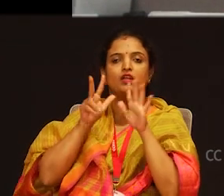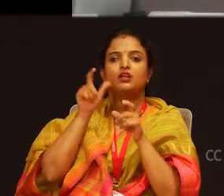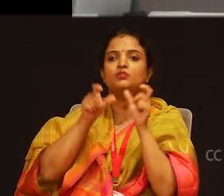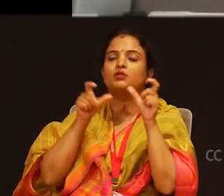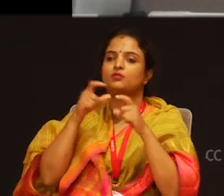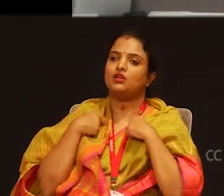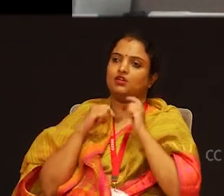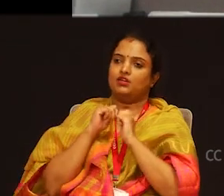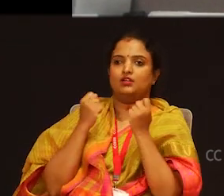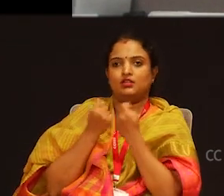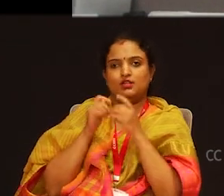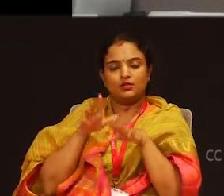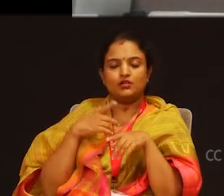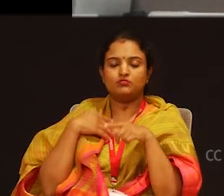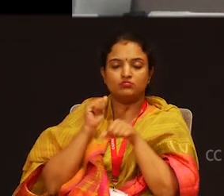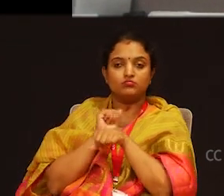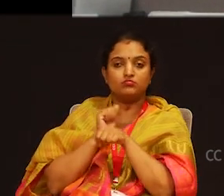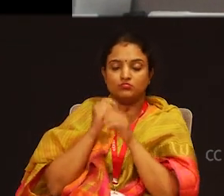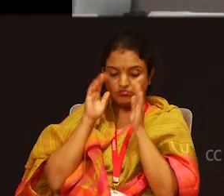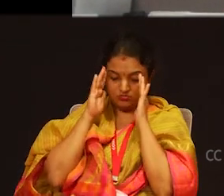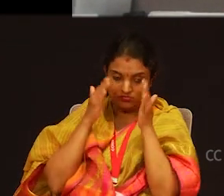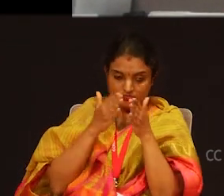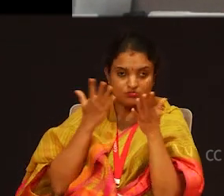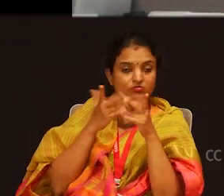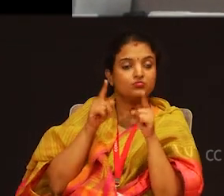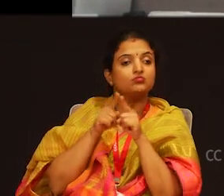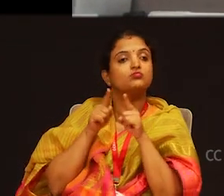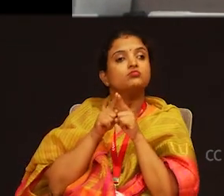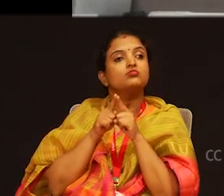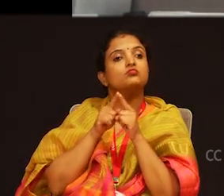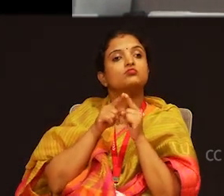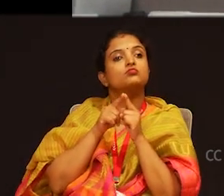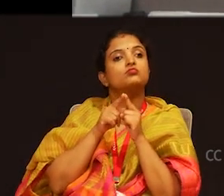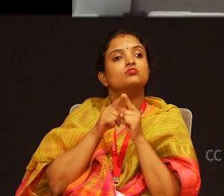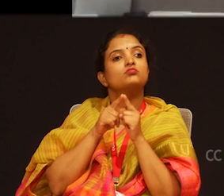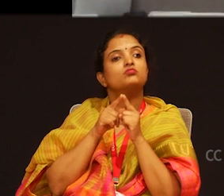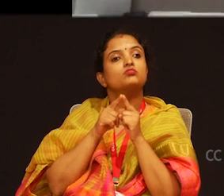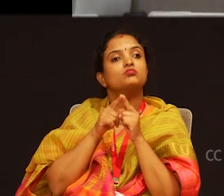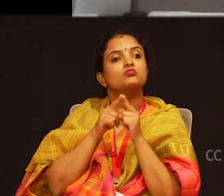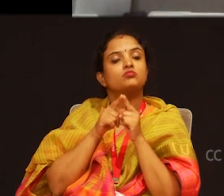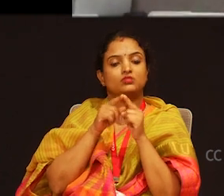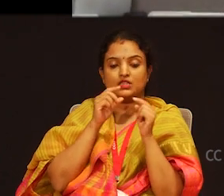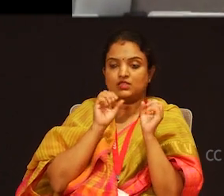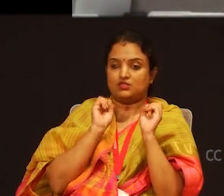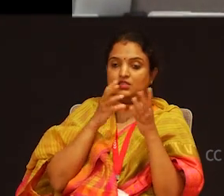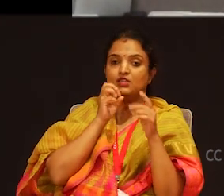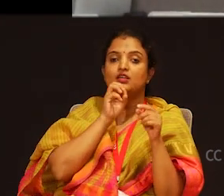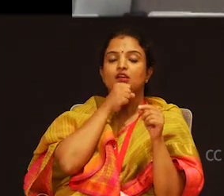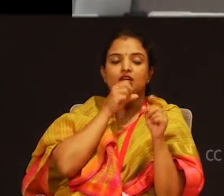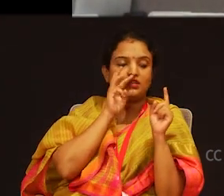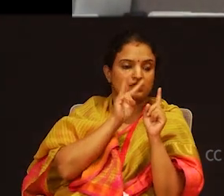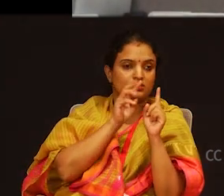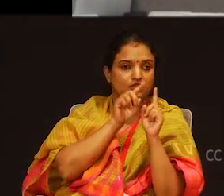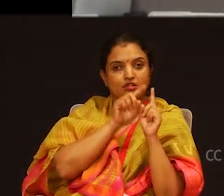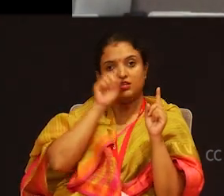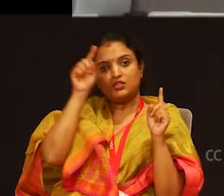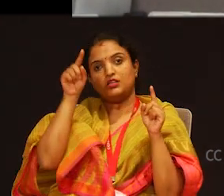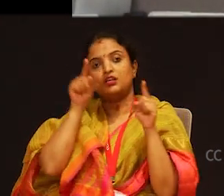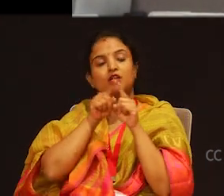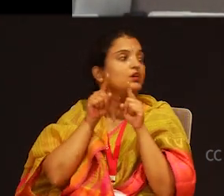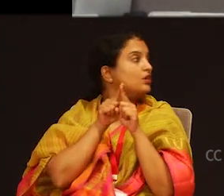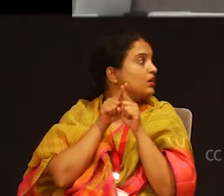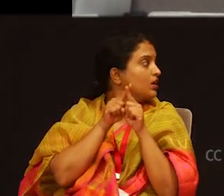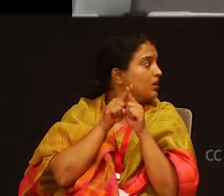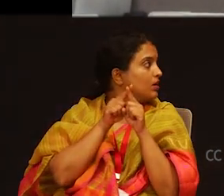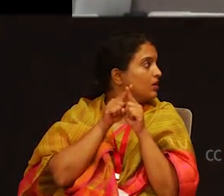people who work with children as young as 3 and with adults as old as 83. So I'm very excited to be